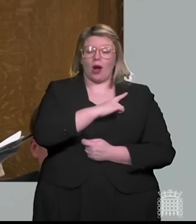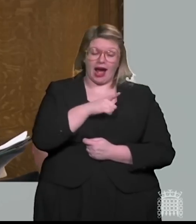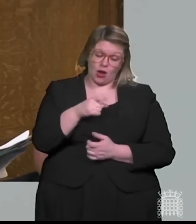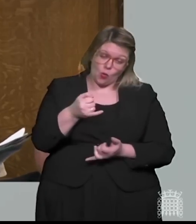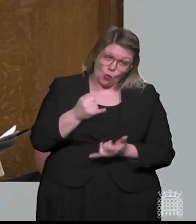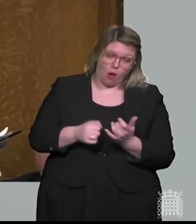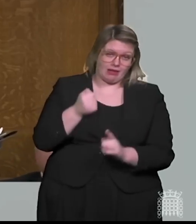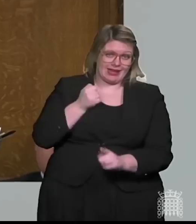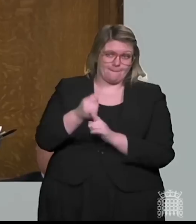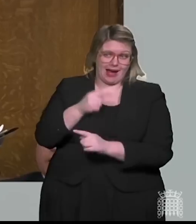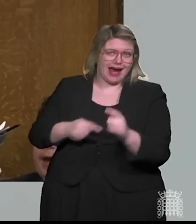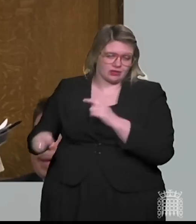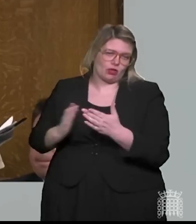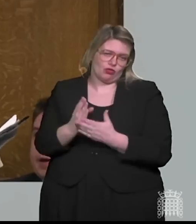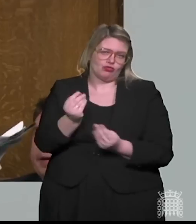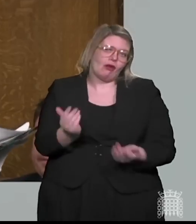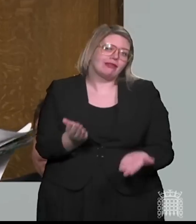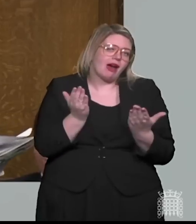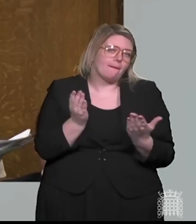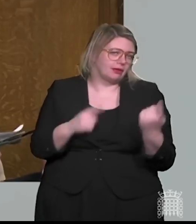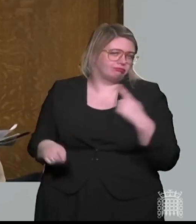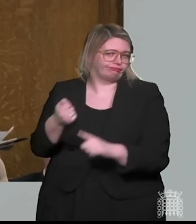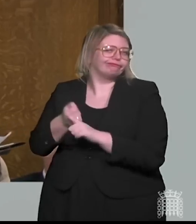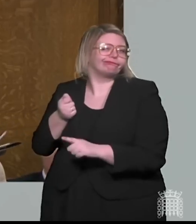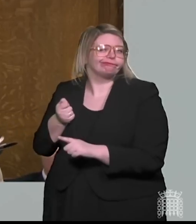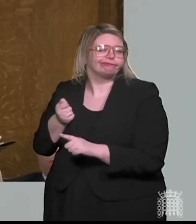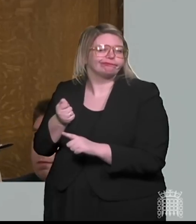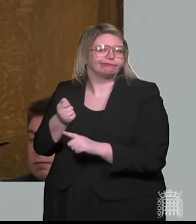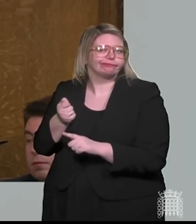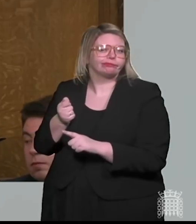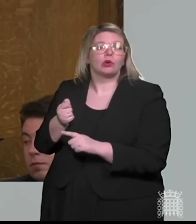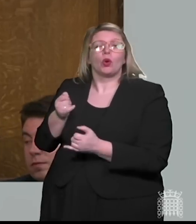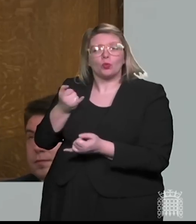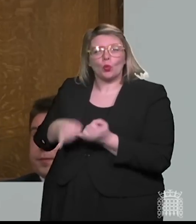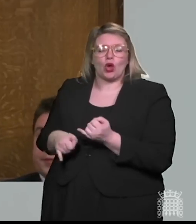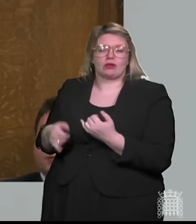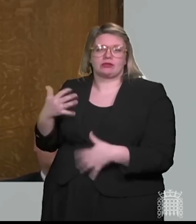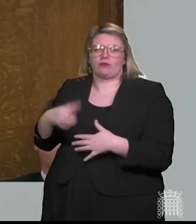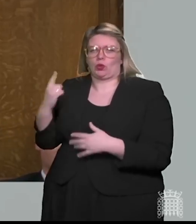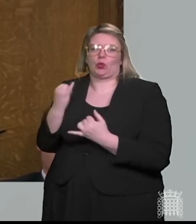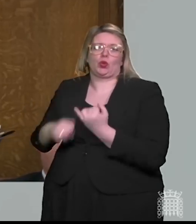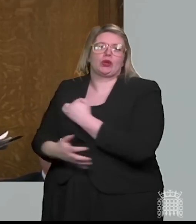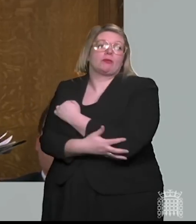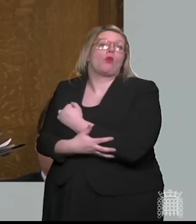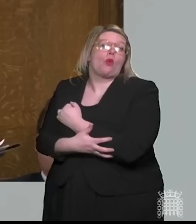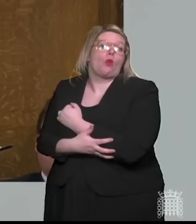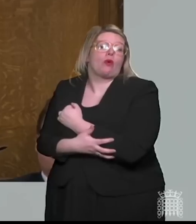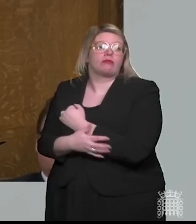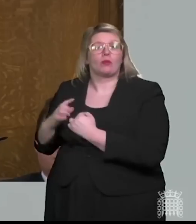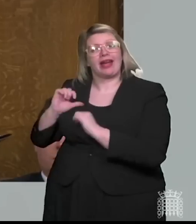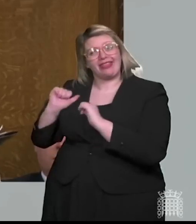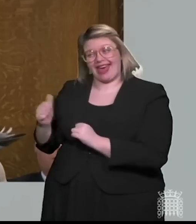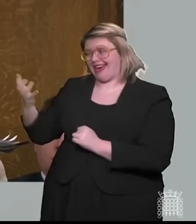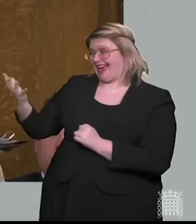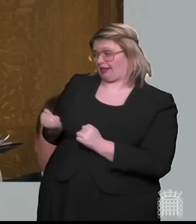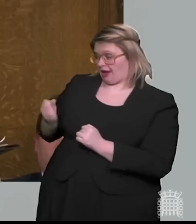that we have on our economy. It is a tax paid particularly by the very poorest, who spend the highest proportion of